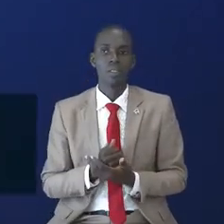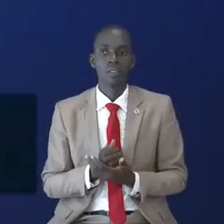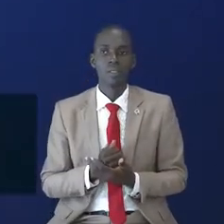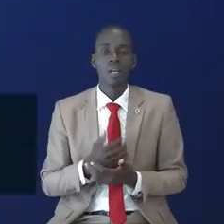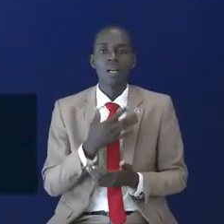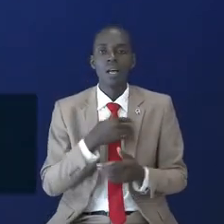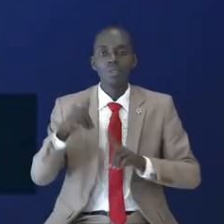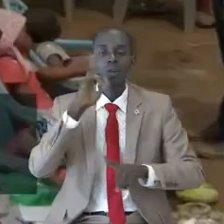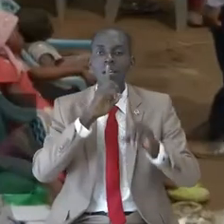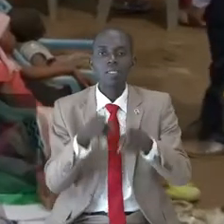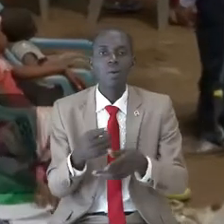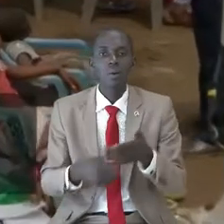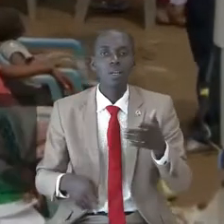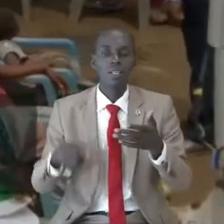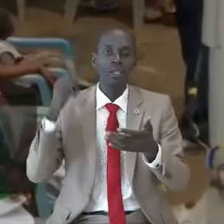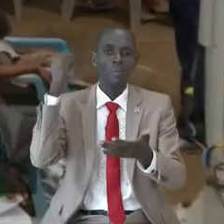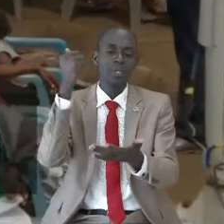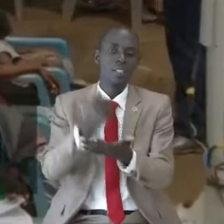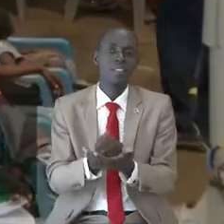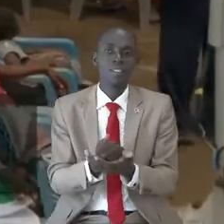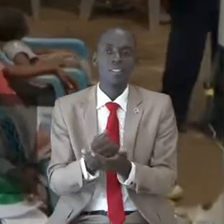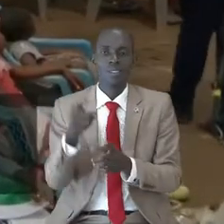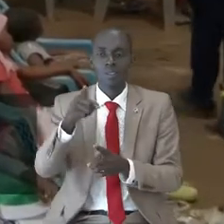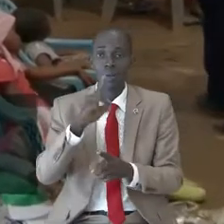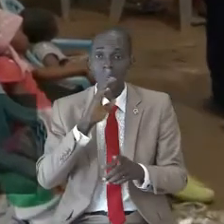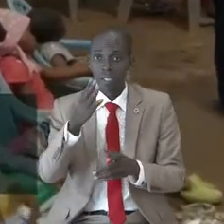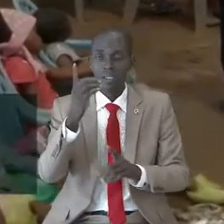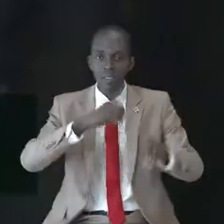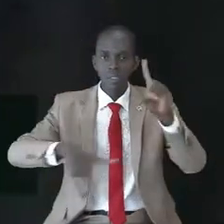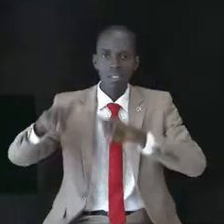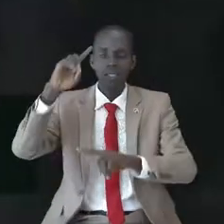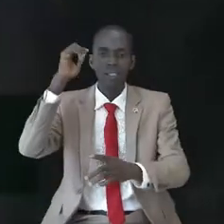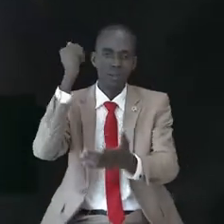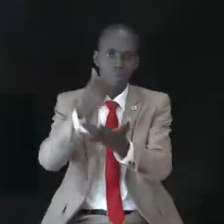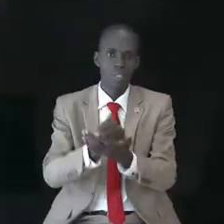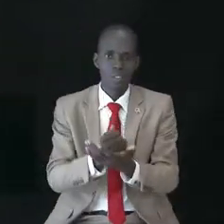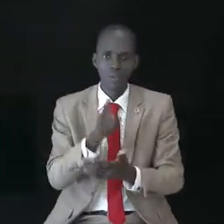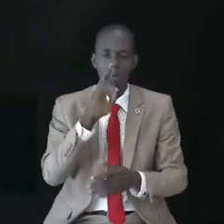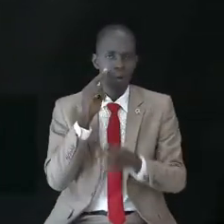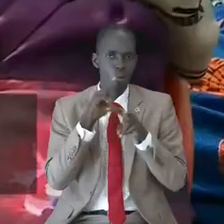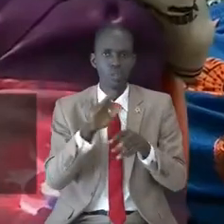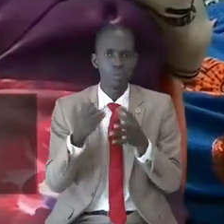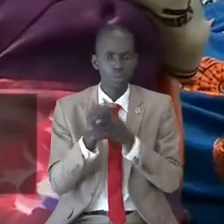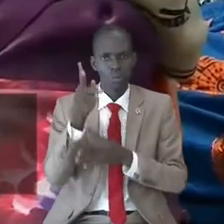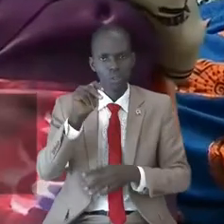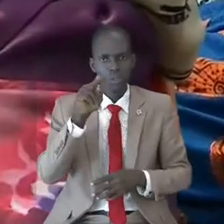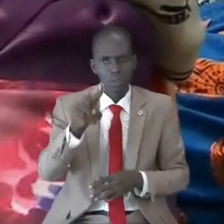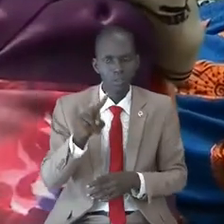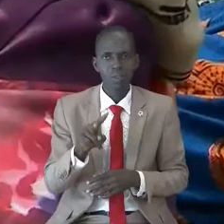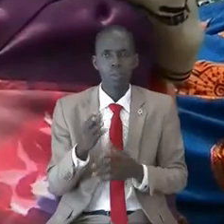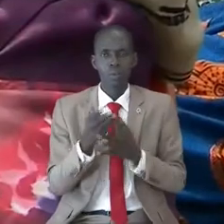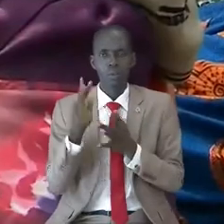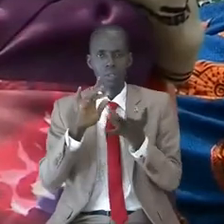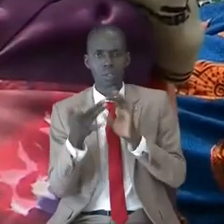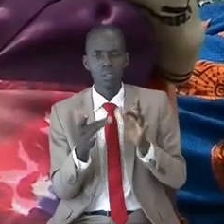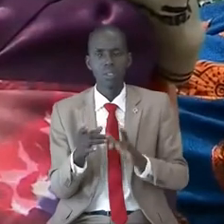there? Online, the believers are there. Television, radio, every congregation, and at the